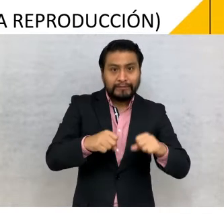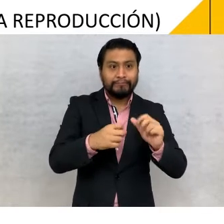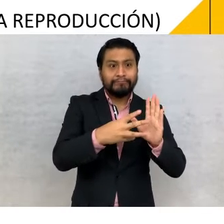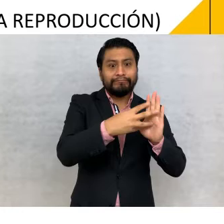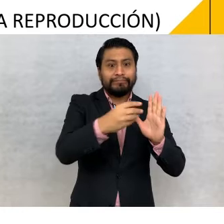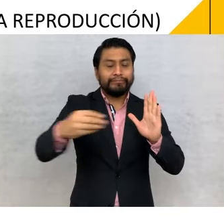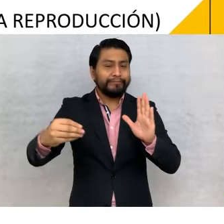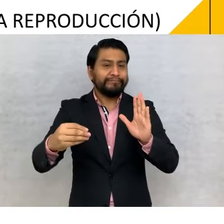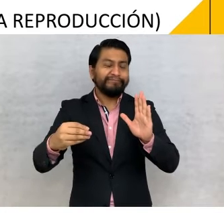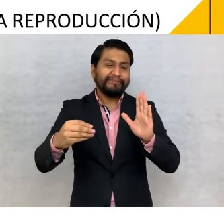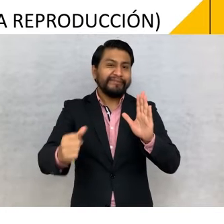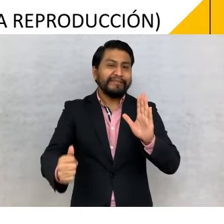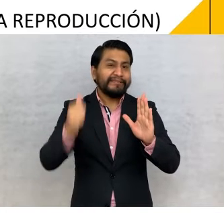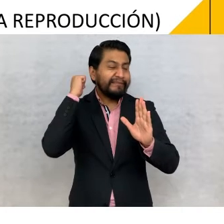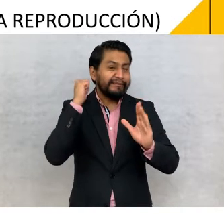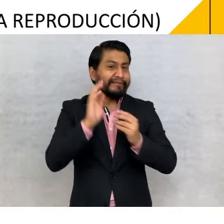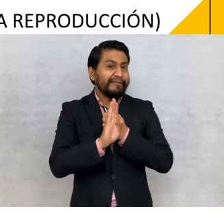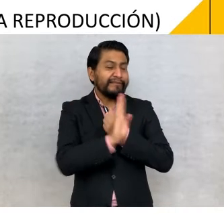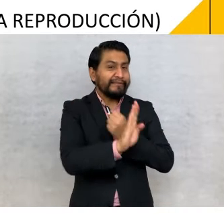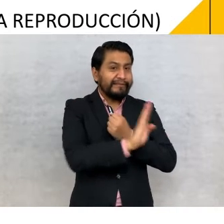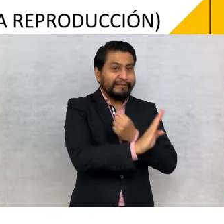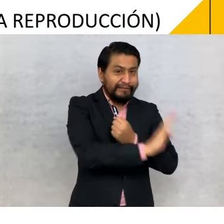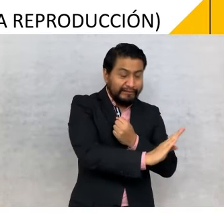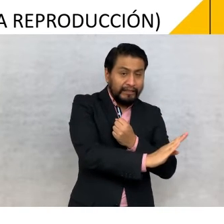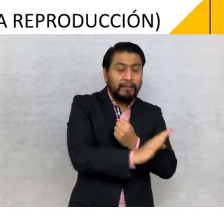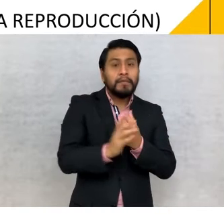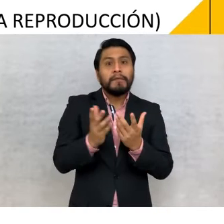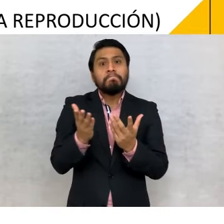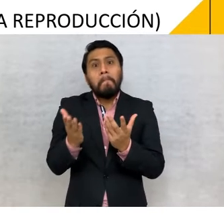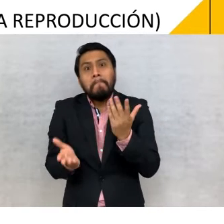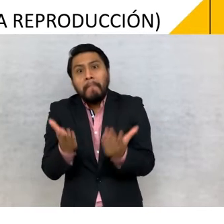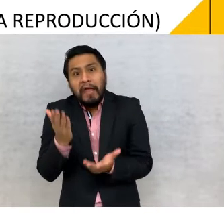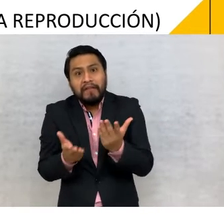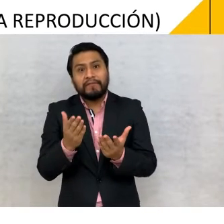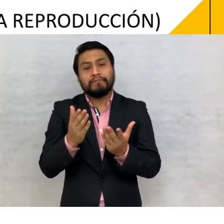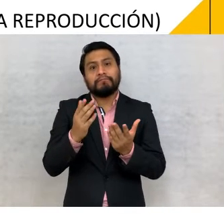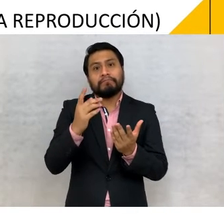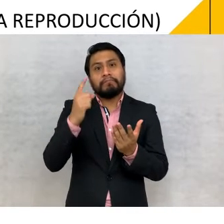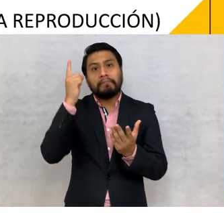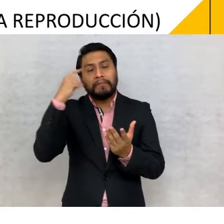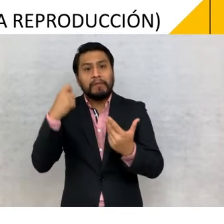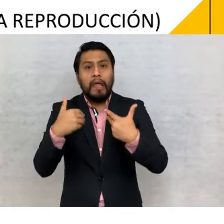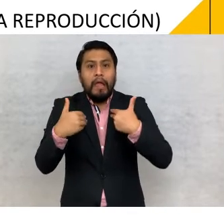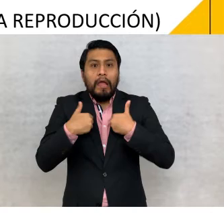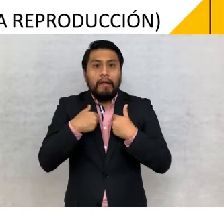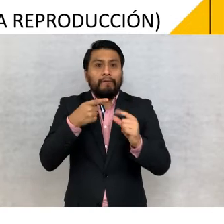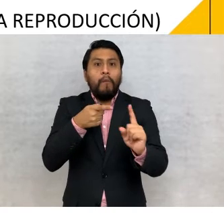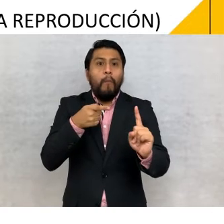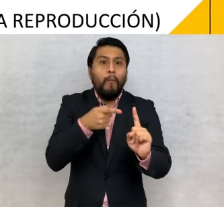in general, or because of the possibility or potentiality of